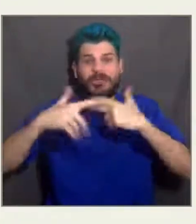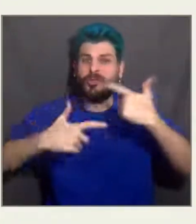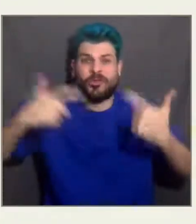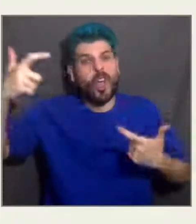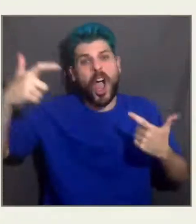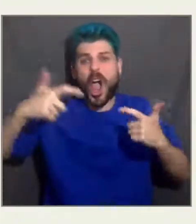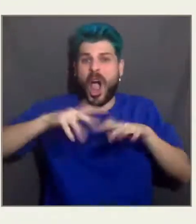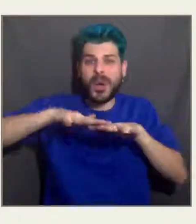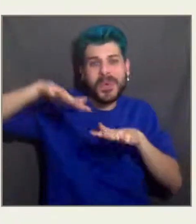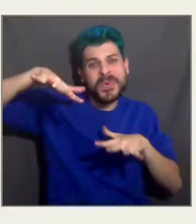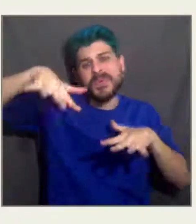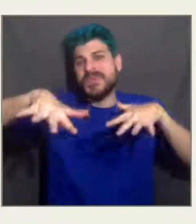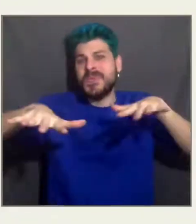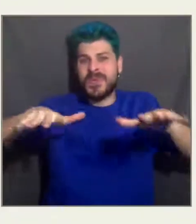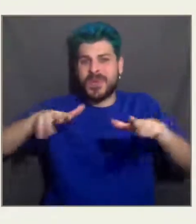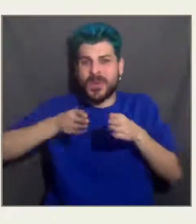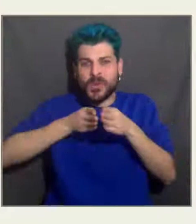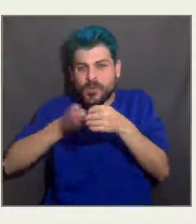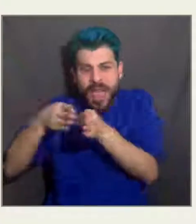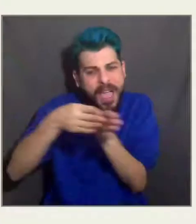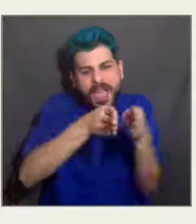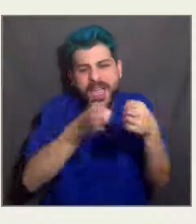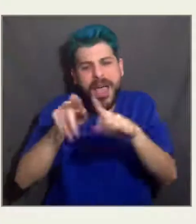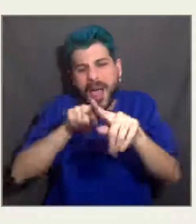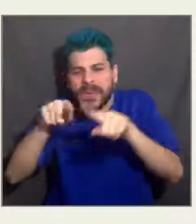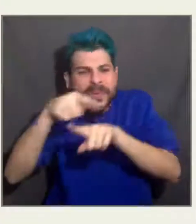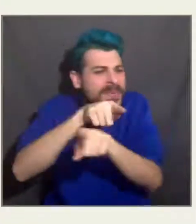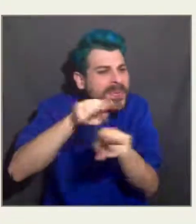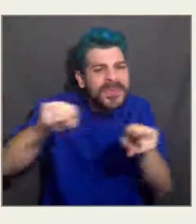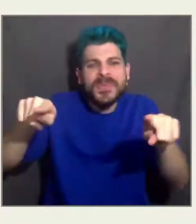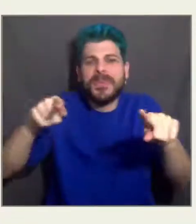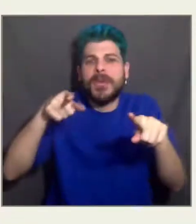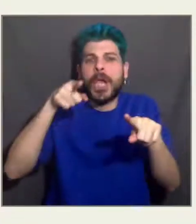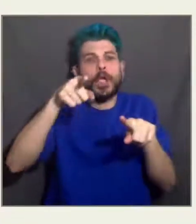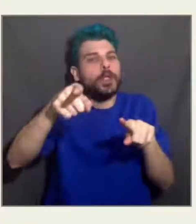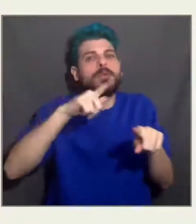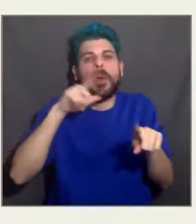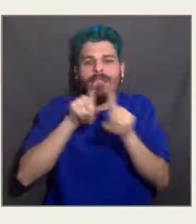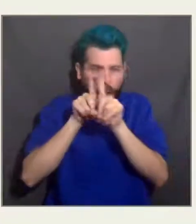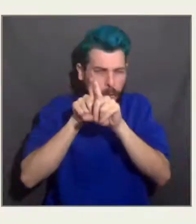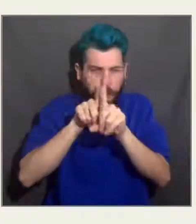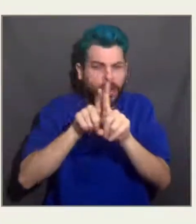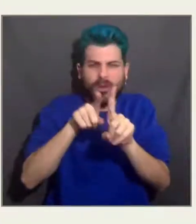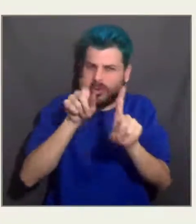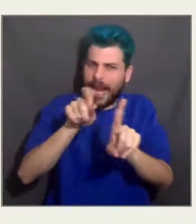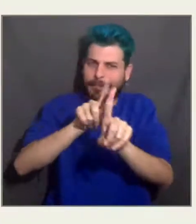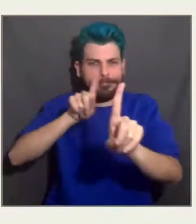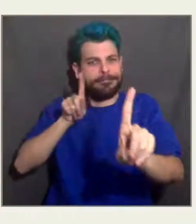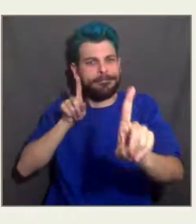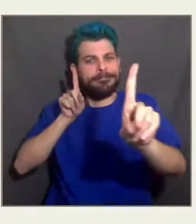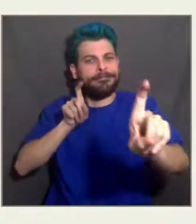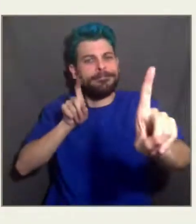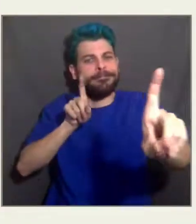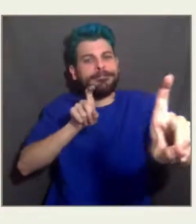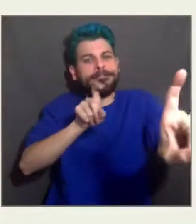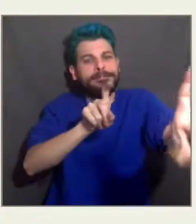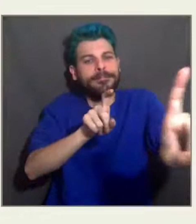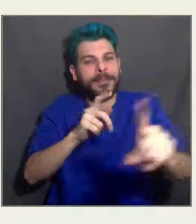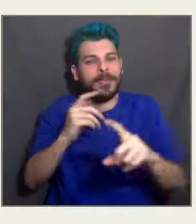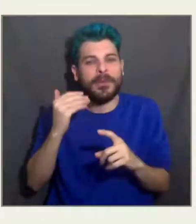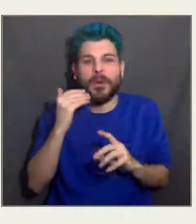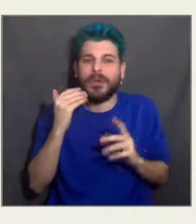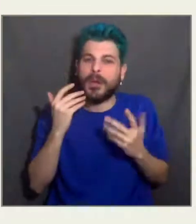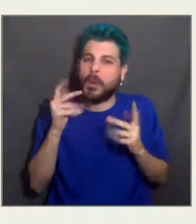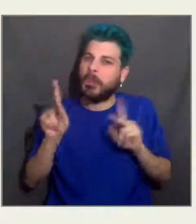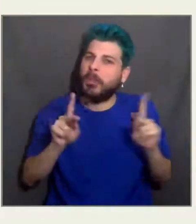lots of trail systems, and you can space, right, very easily. So we were getting a lot of compliments of being able